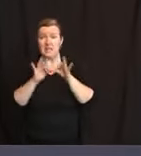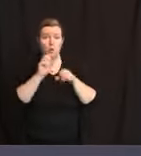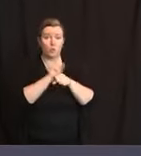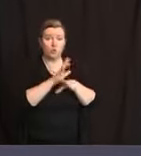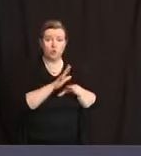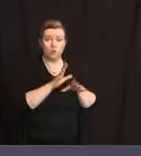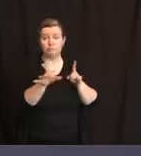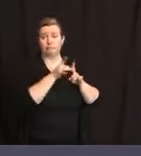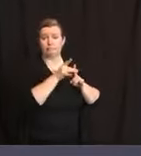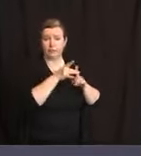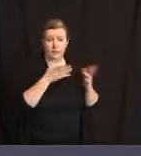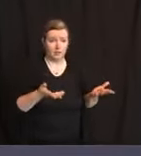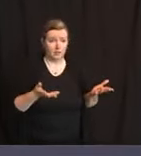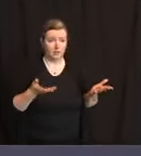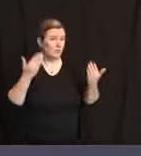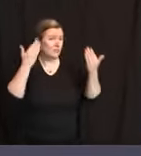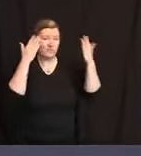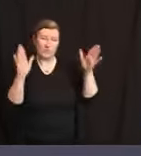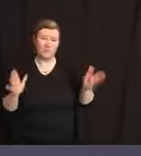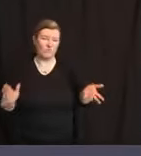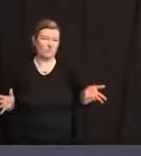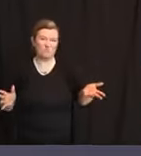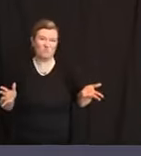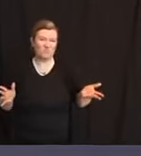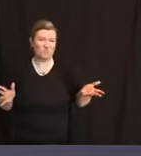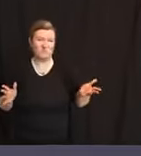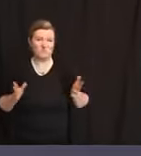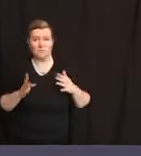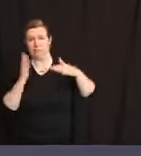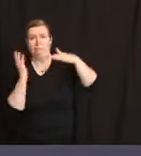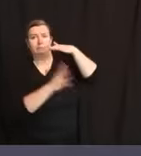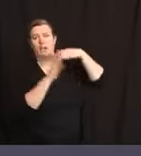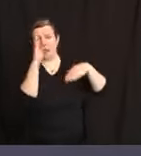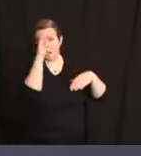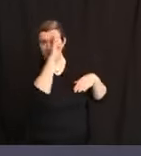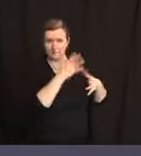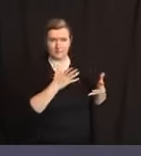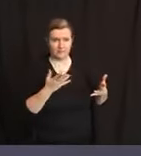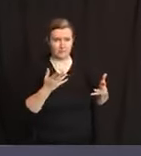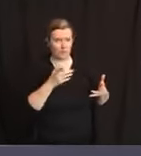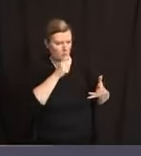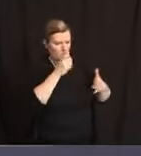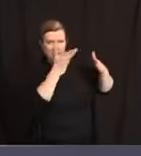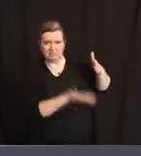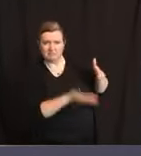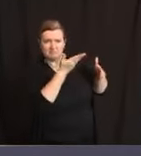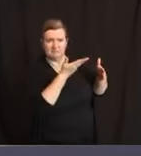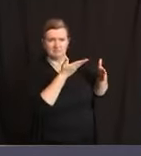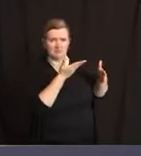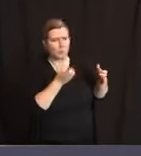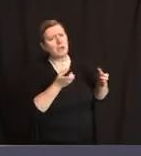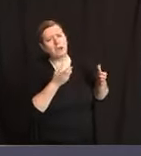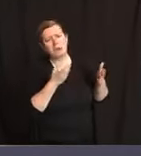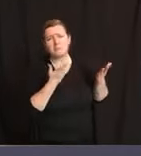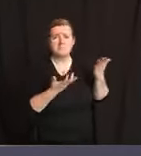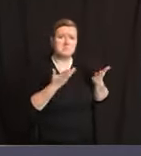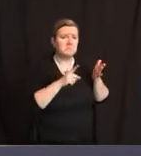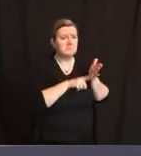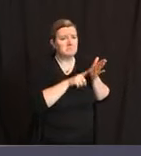I don't know that we know. Yeah, I don't. The new hospitalizations, we don't have a crisp answer, but we can get that for you. We have it at least broken down